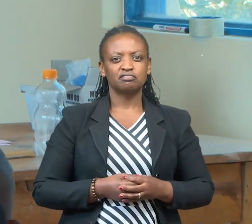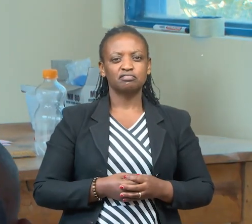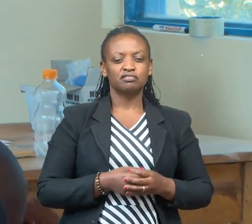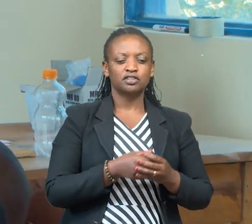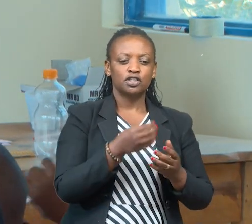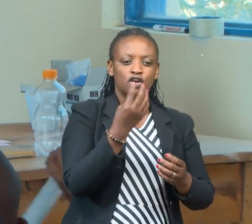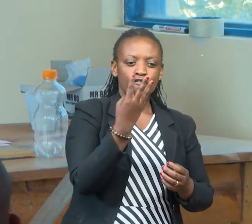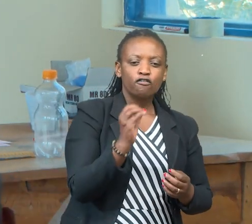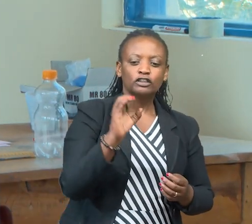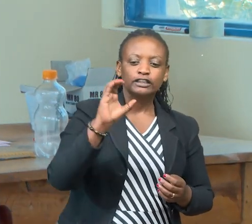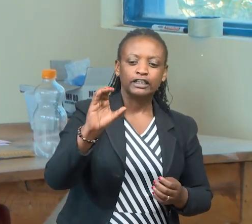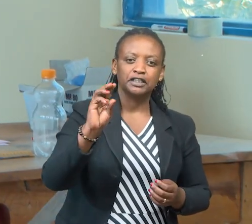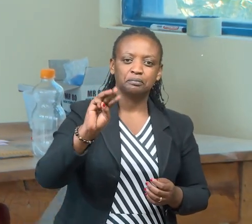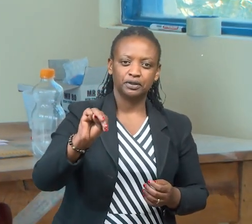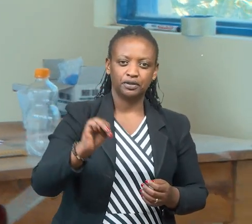40 centimeters.